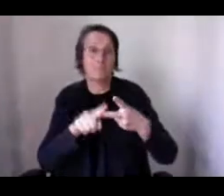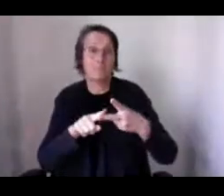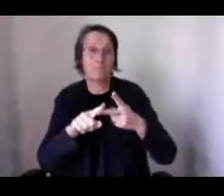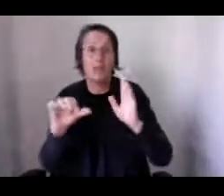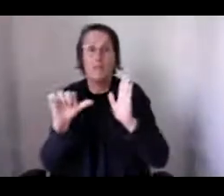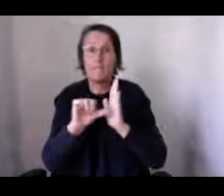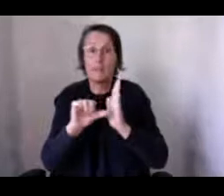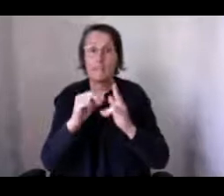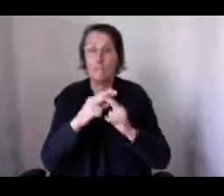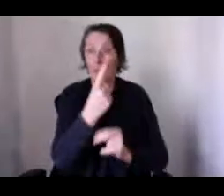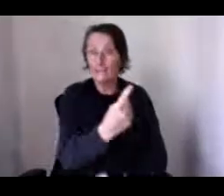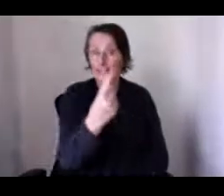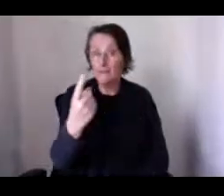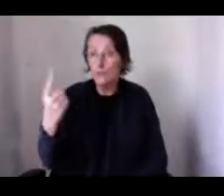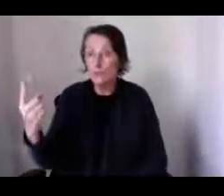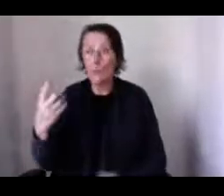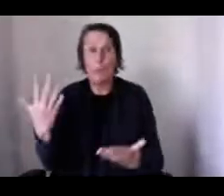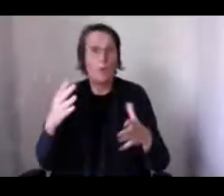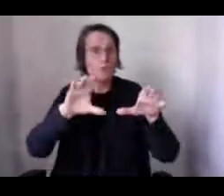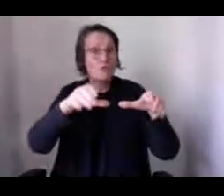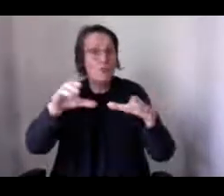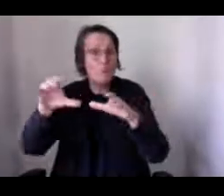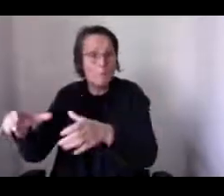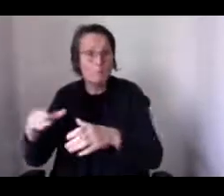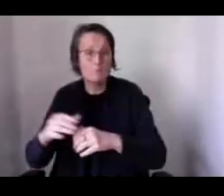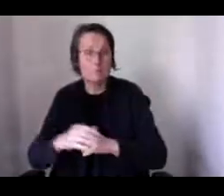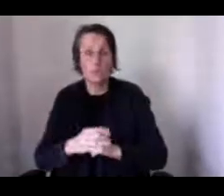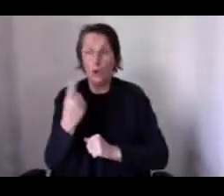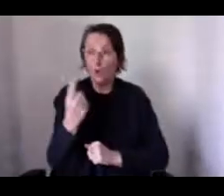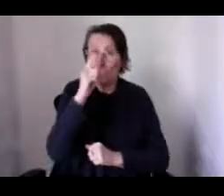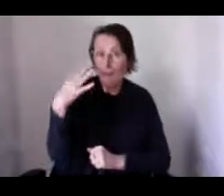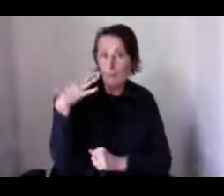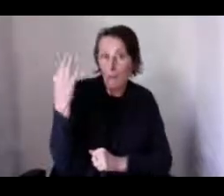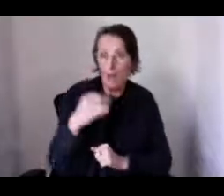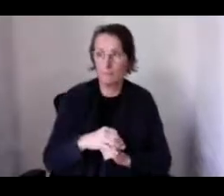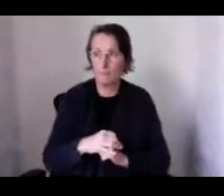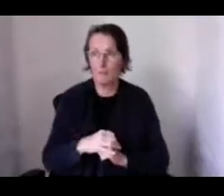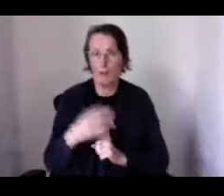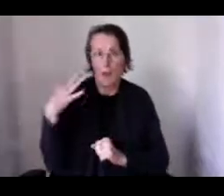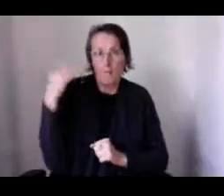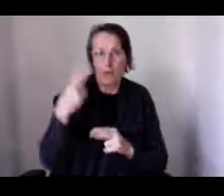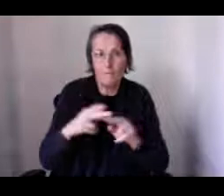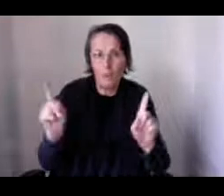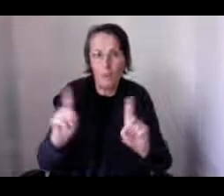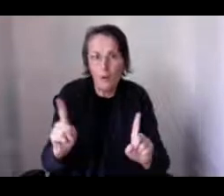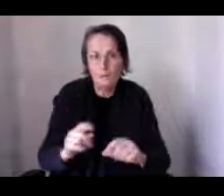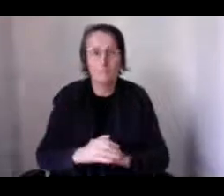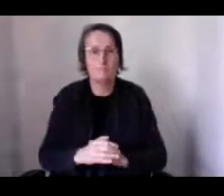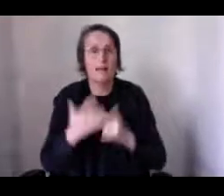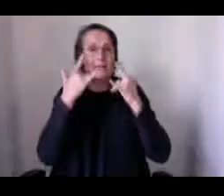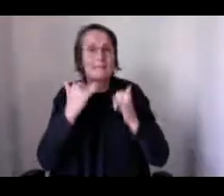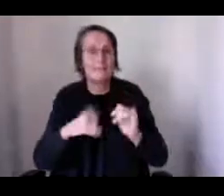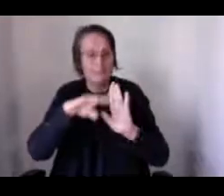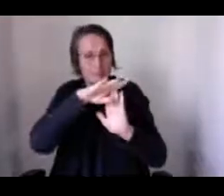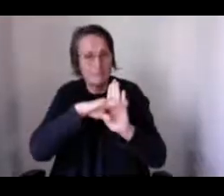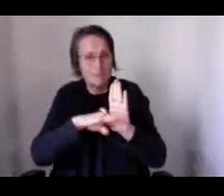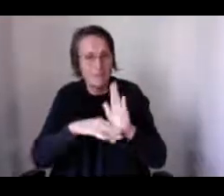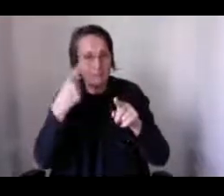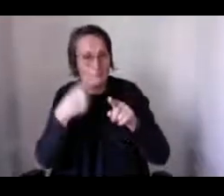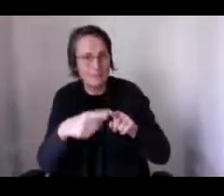group applicants, who can apply, what you can apply for, what is the assessment criteria you need to address in your